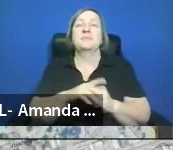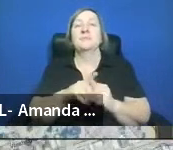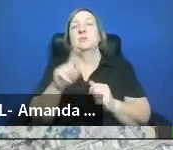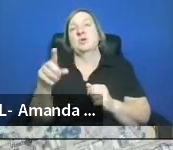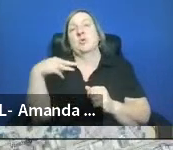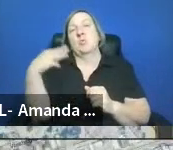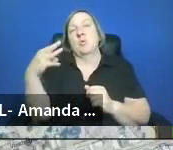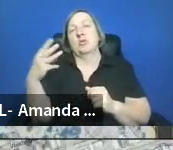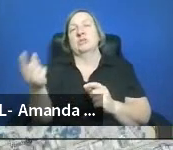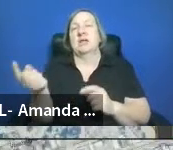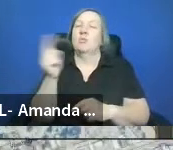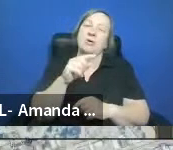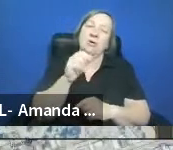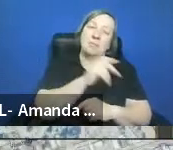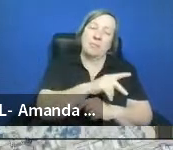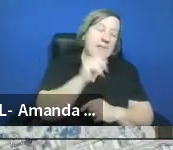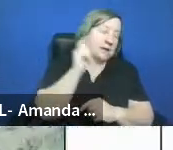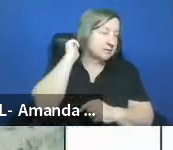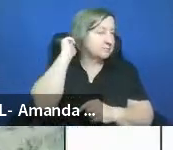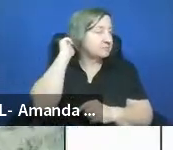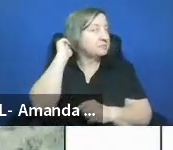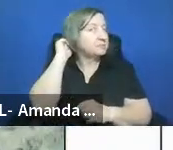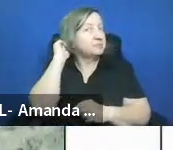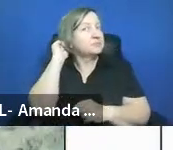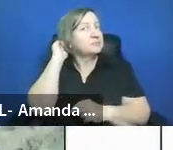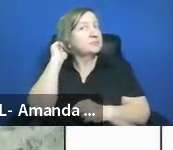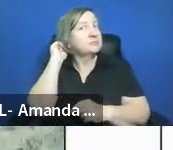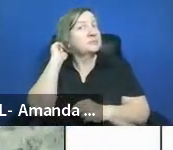Washington and then come back. And I have to zoom out.